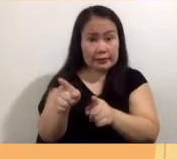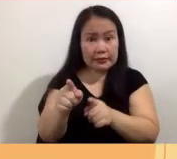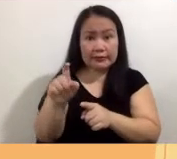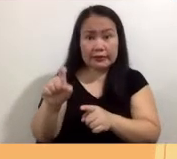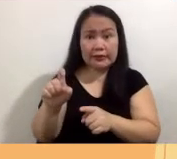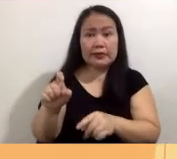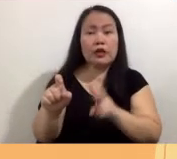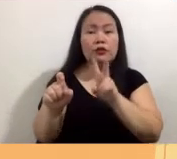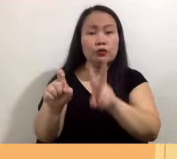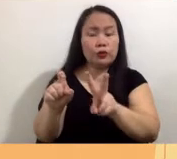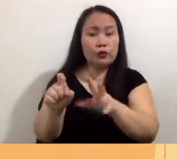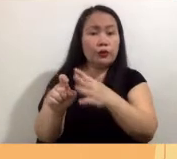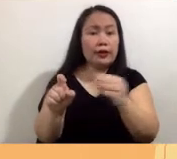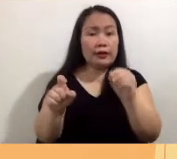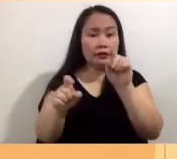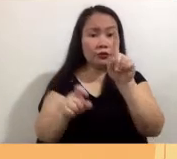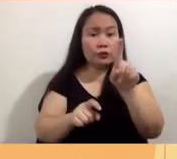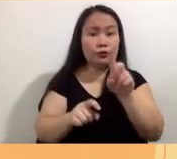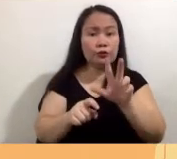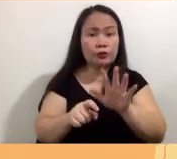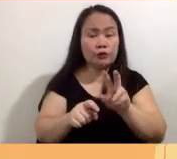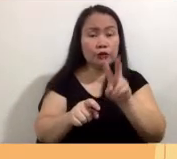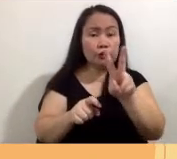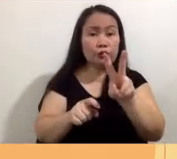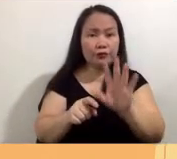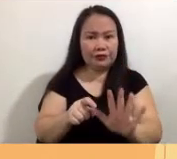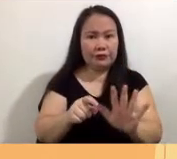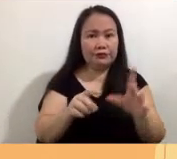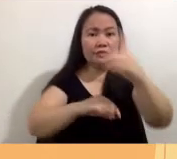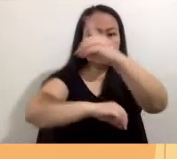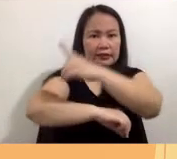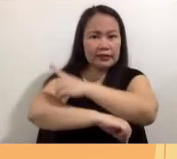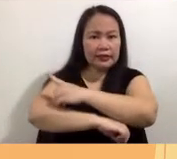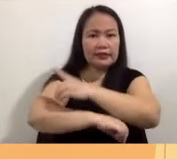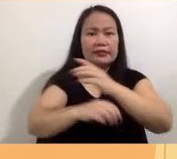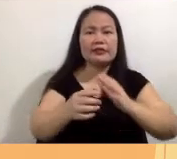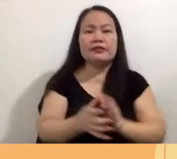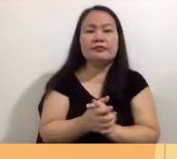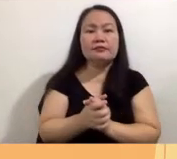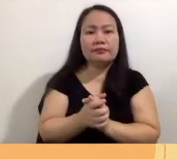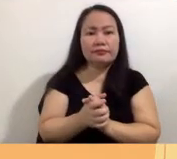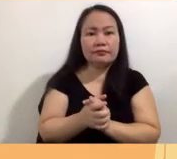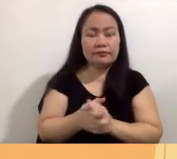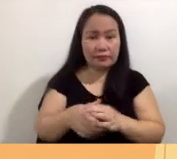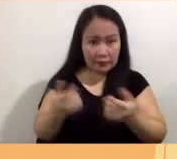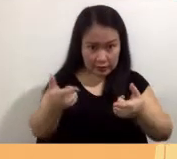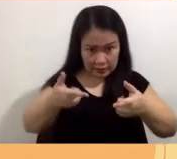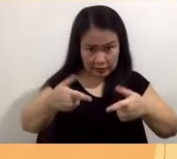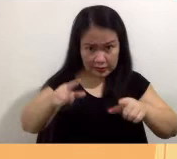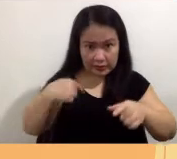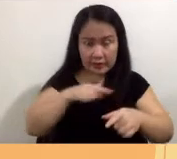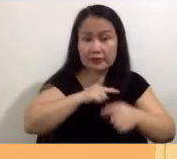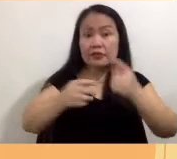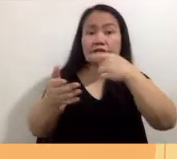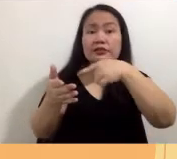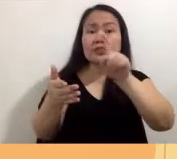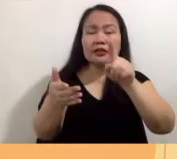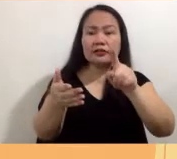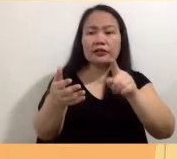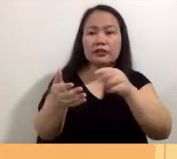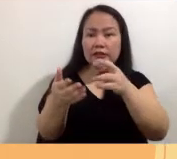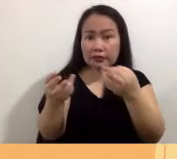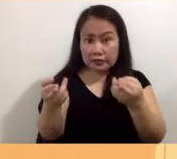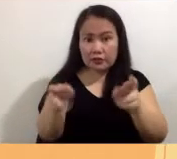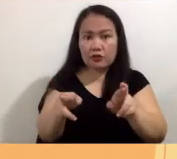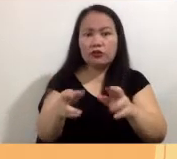days. So, they can do the same job together in 2 and 2/5 days. So let us check the